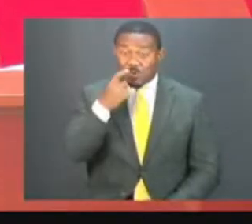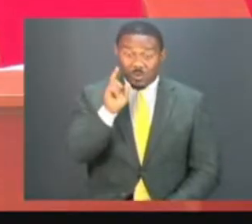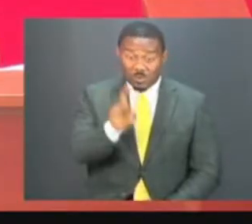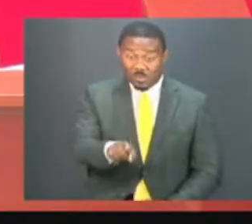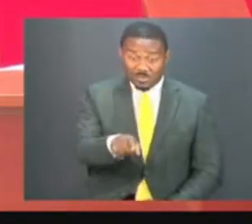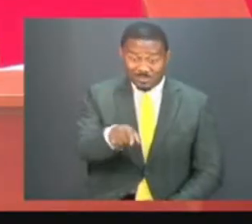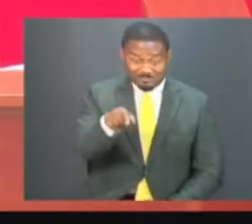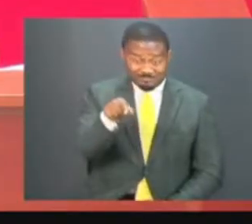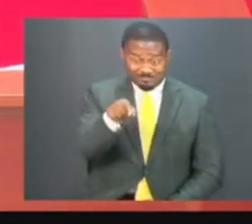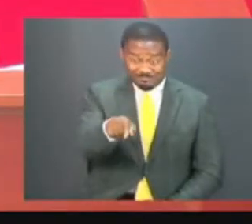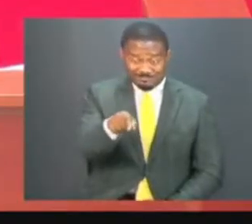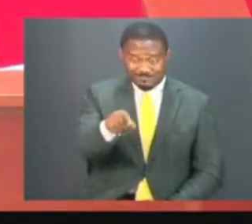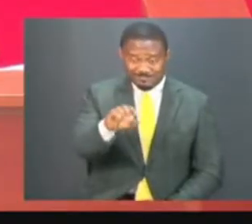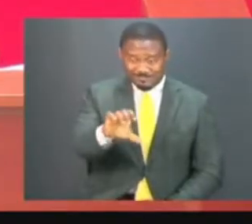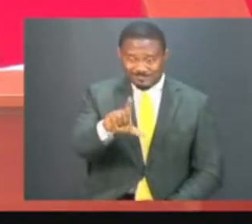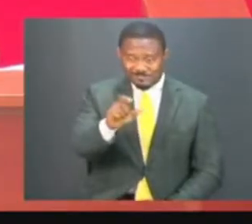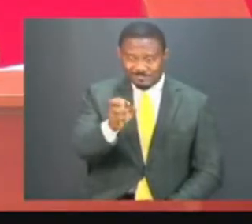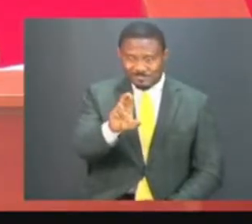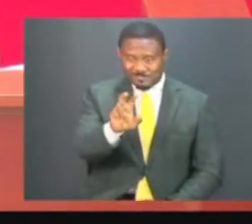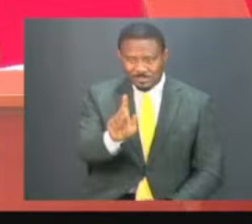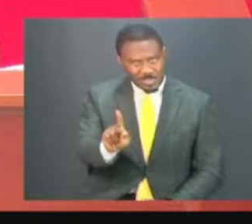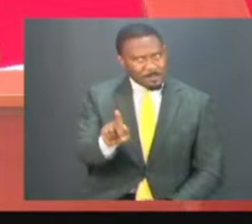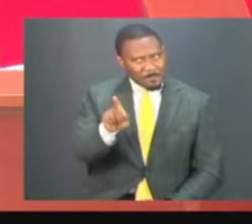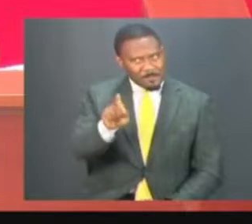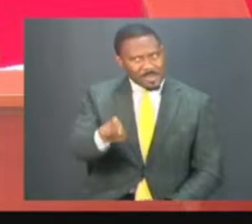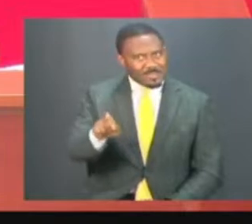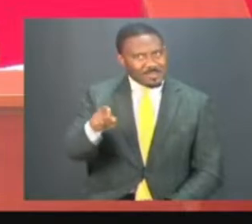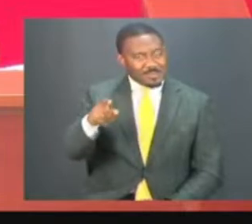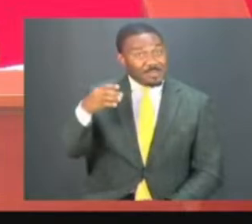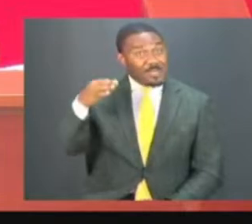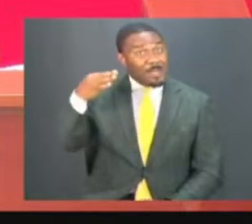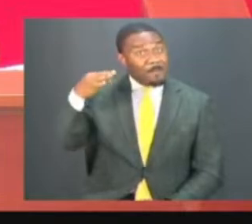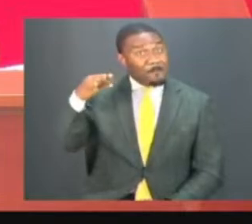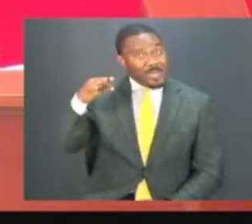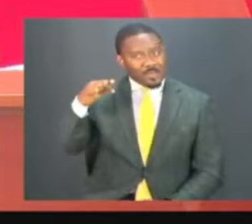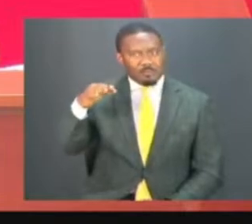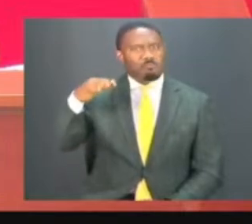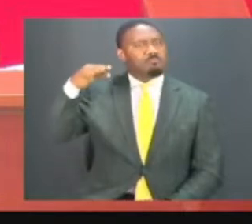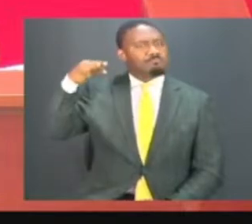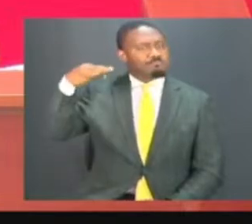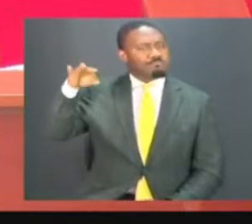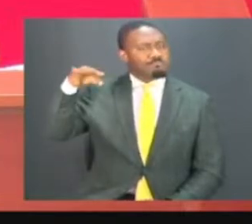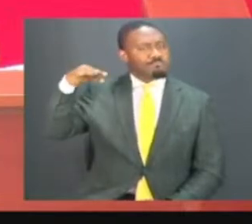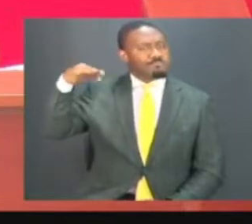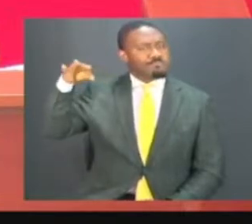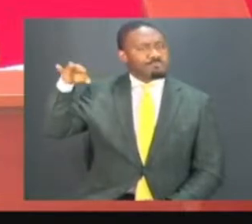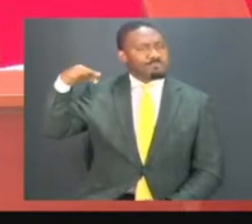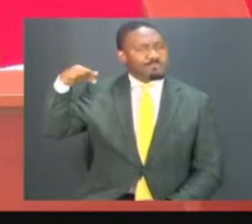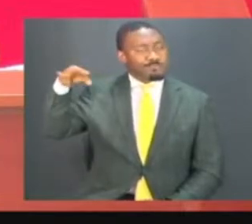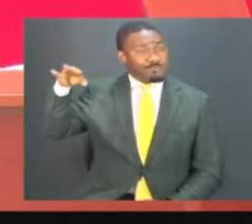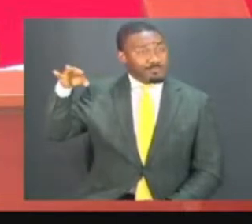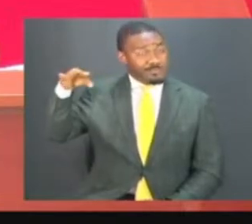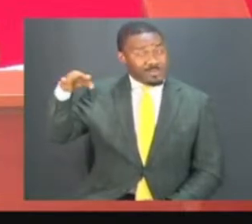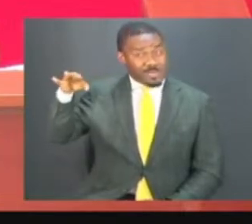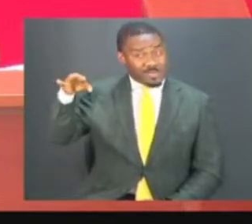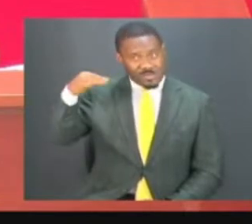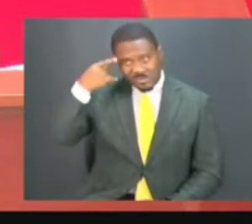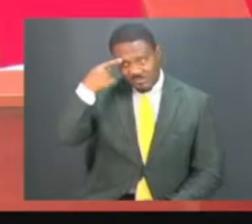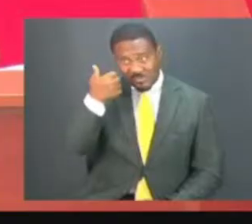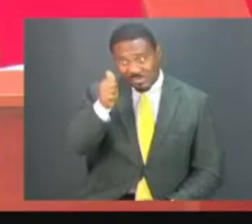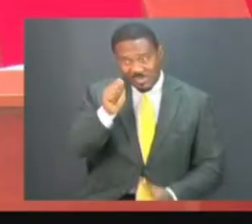table to ring the bell as we continue with the proceedings of the